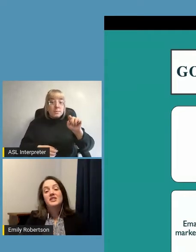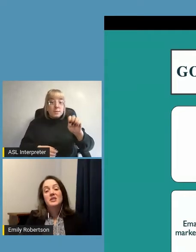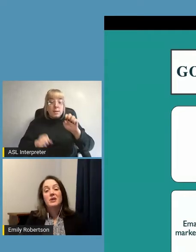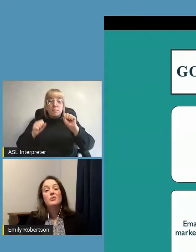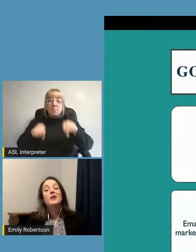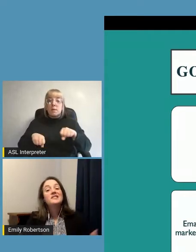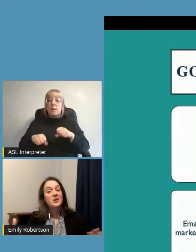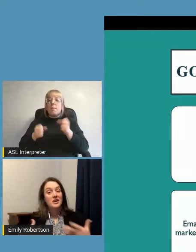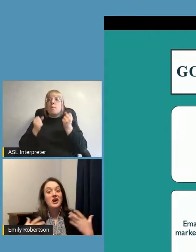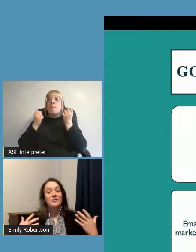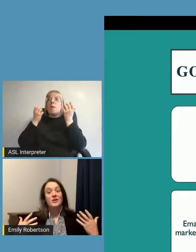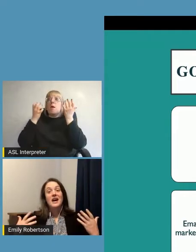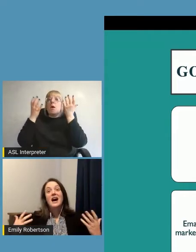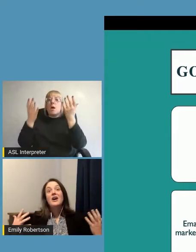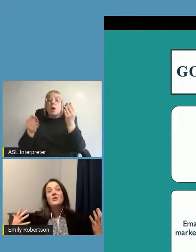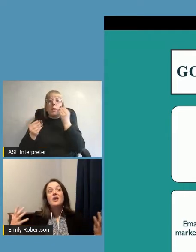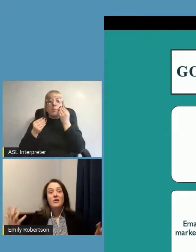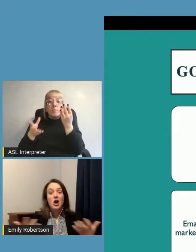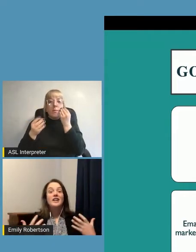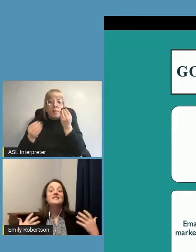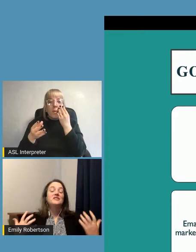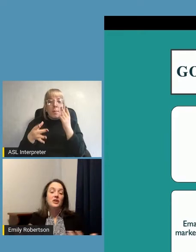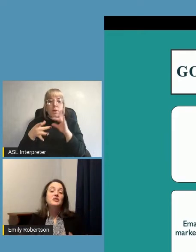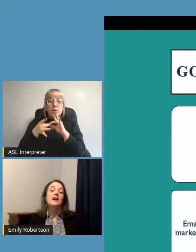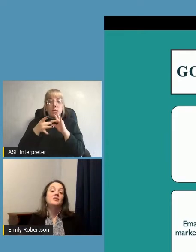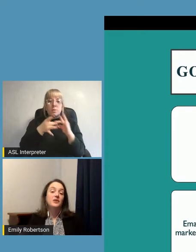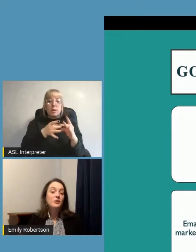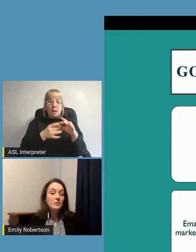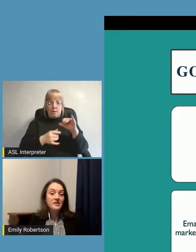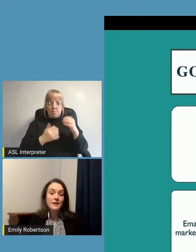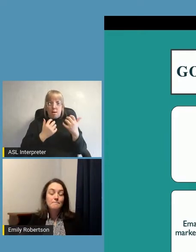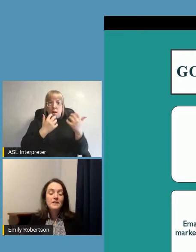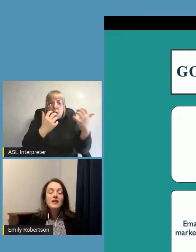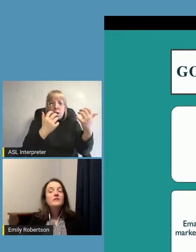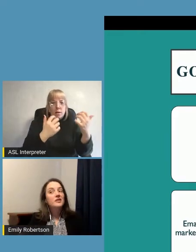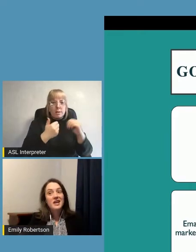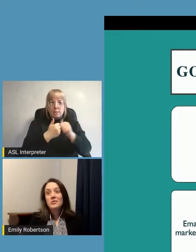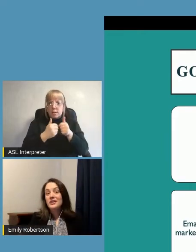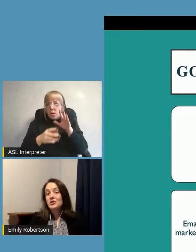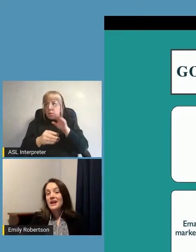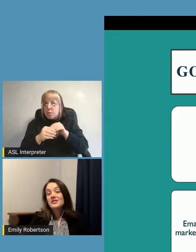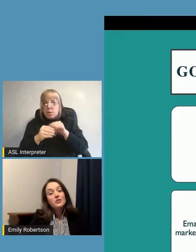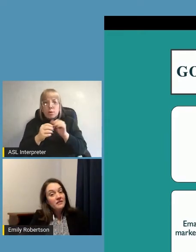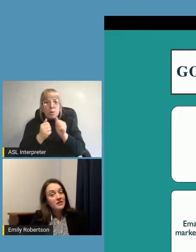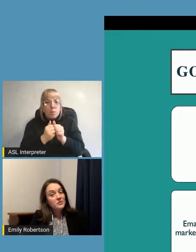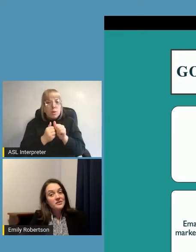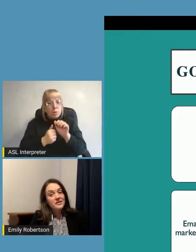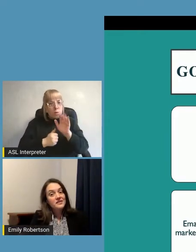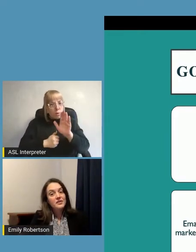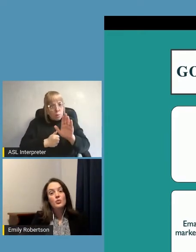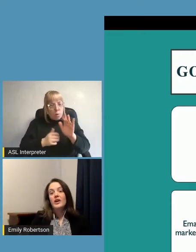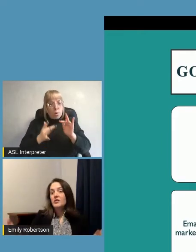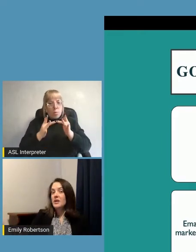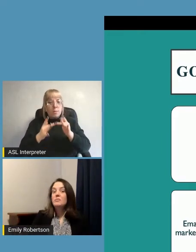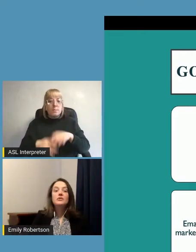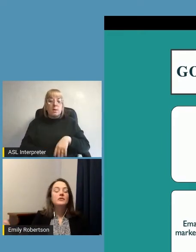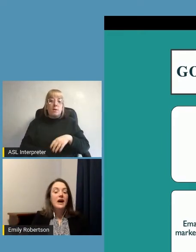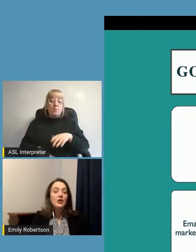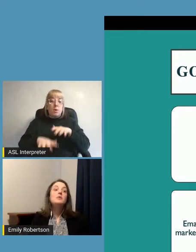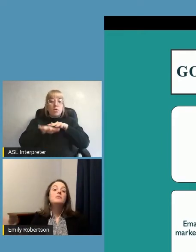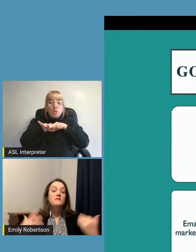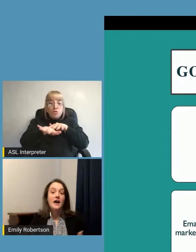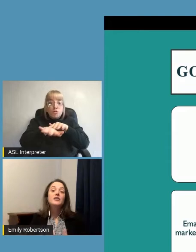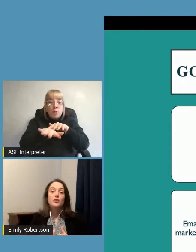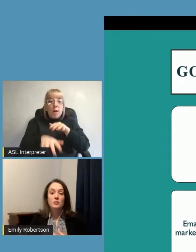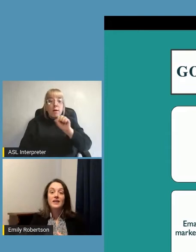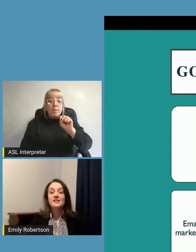of information about what's going on with how our audiences are interacting with our website. For example, it tracks traffic sources. So how